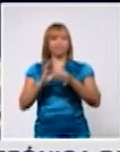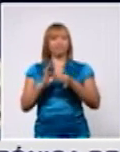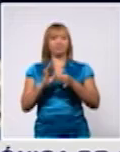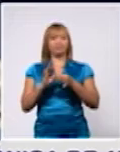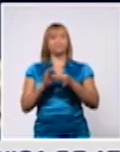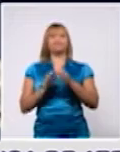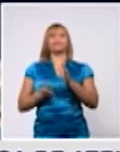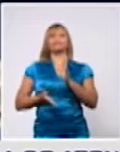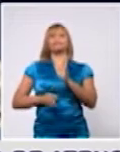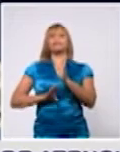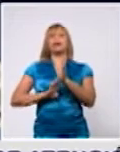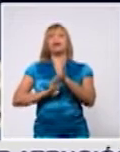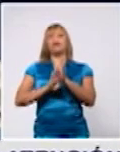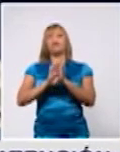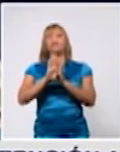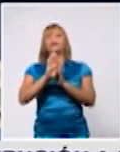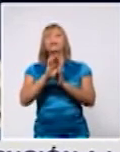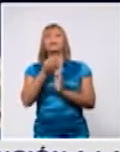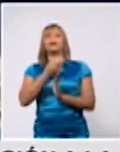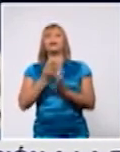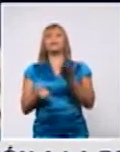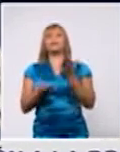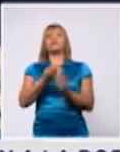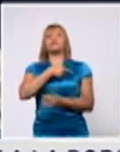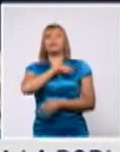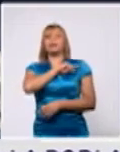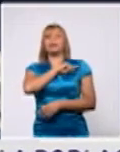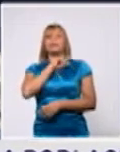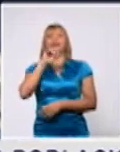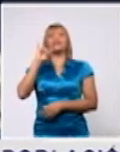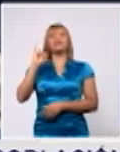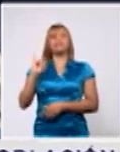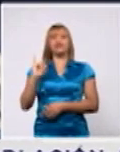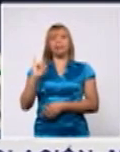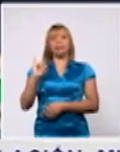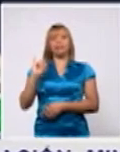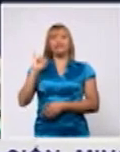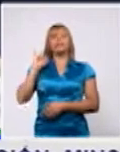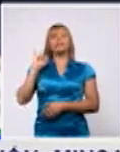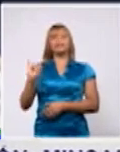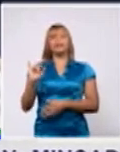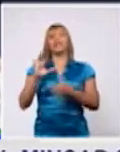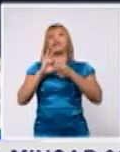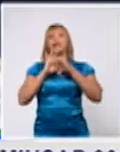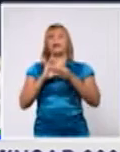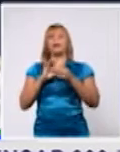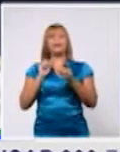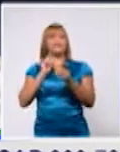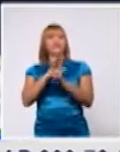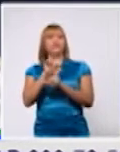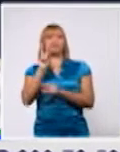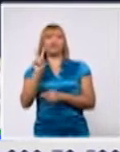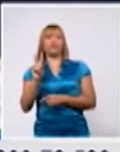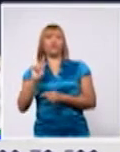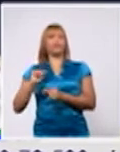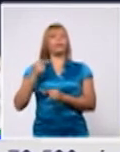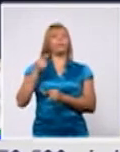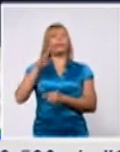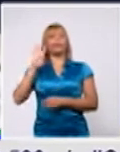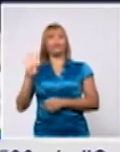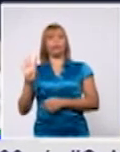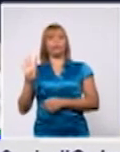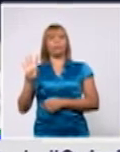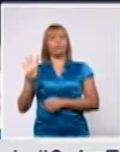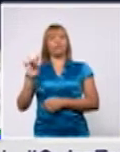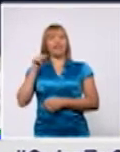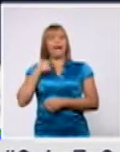1 person was discharged from hospital in Pinar del Rio, 13 from Artemisa, and 6 from